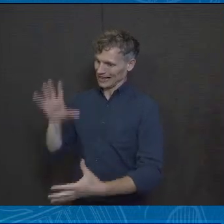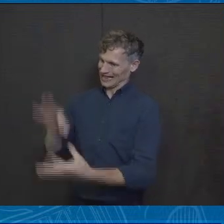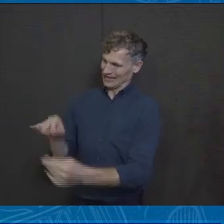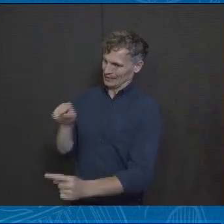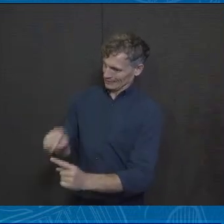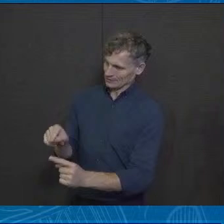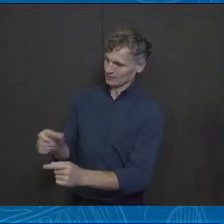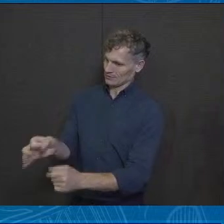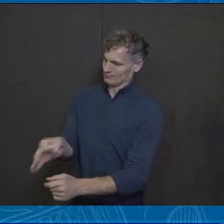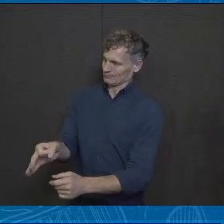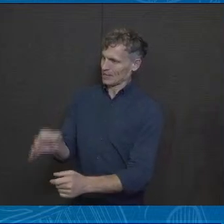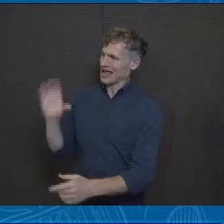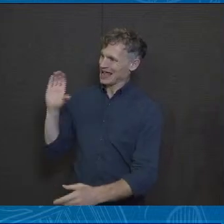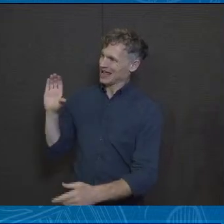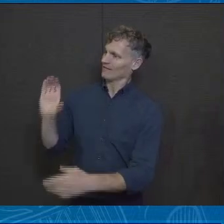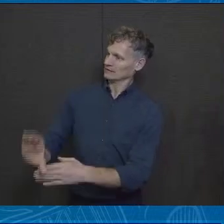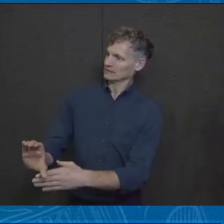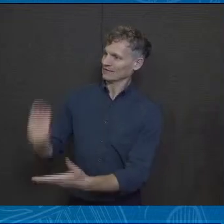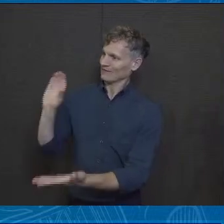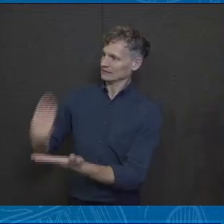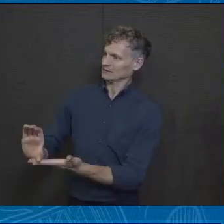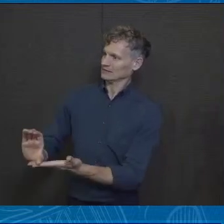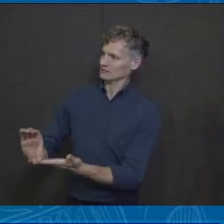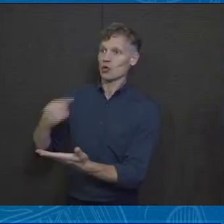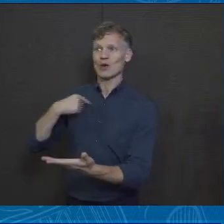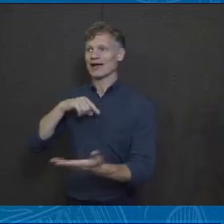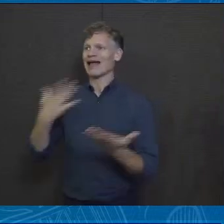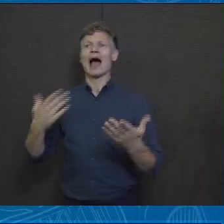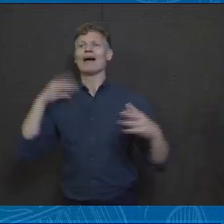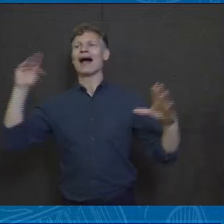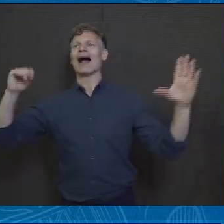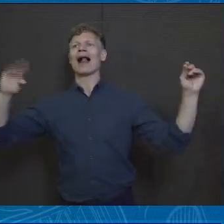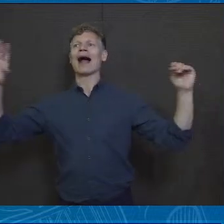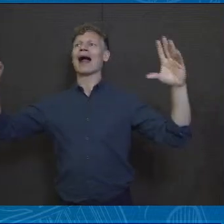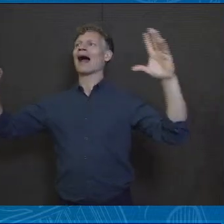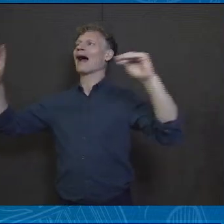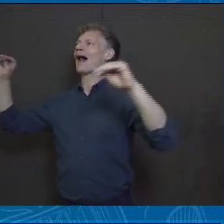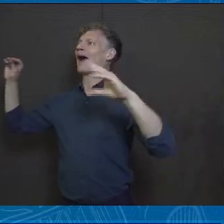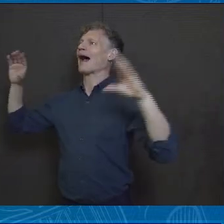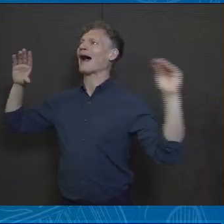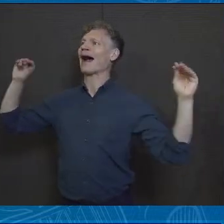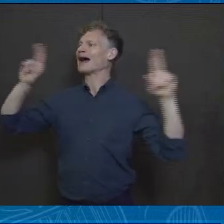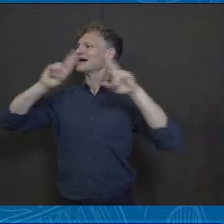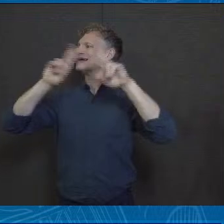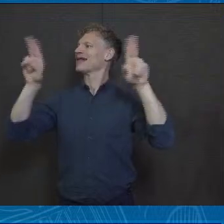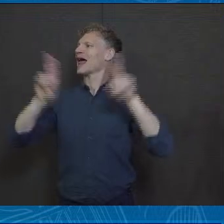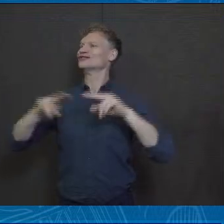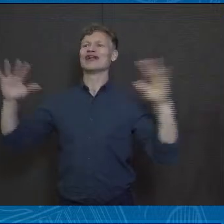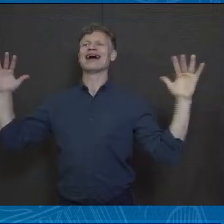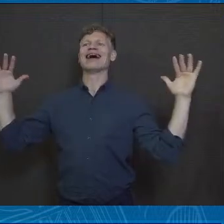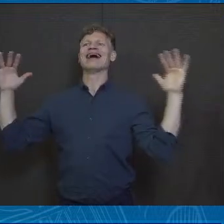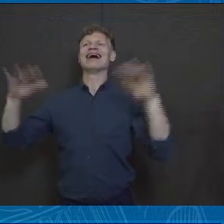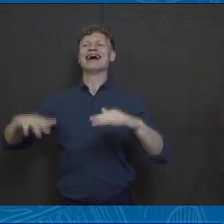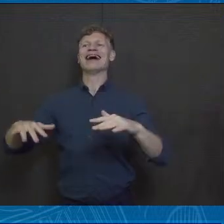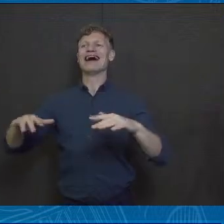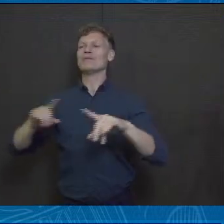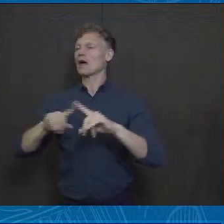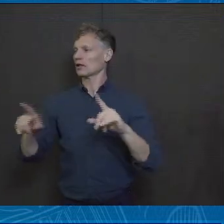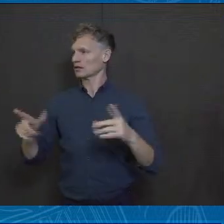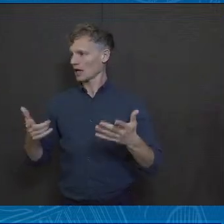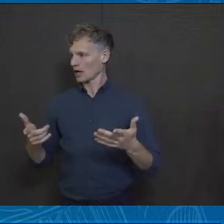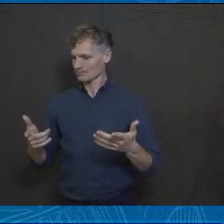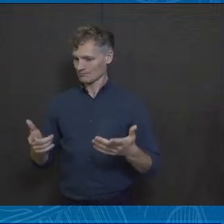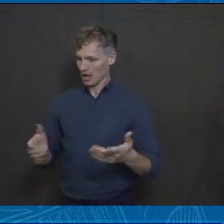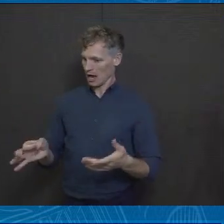this talk, we can sit in national places, but once you have the community on the table with you,